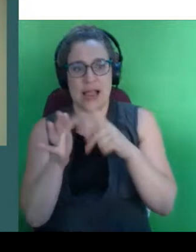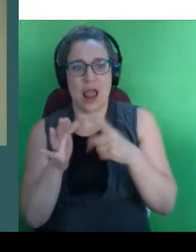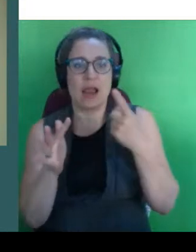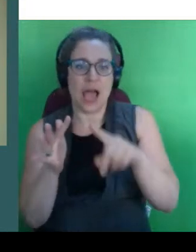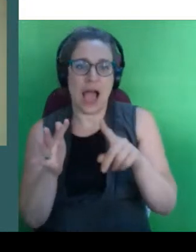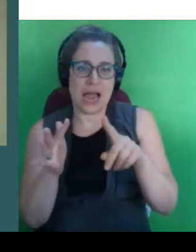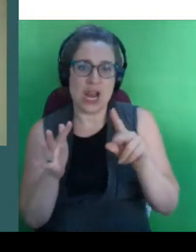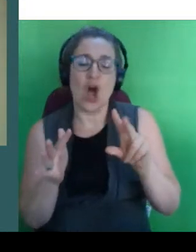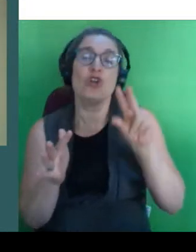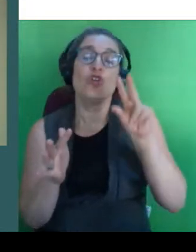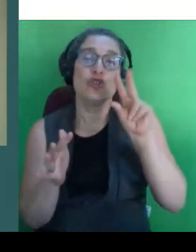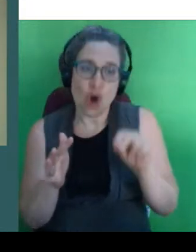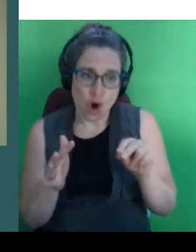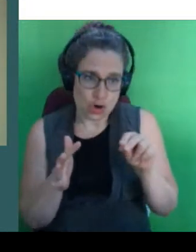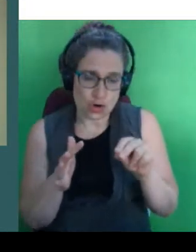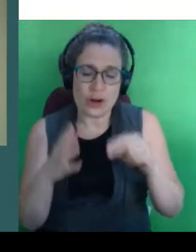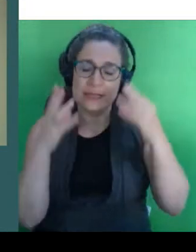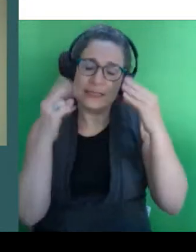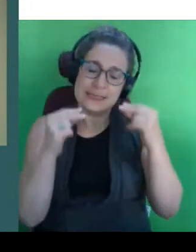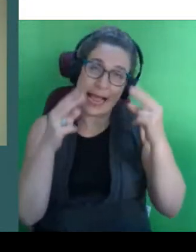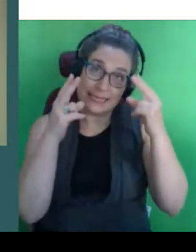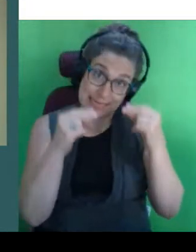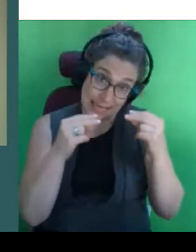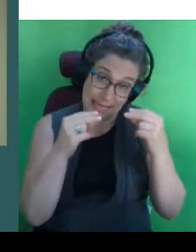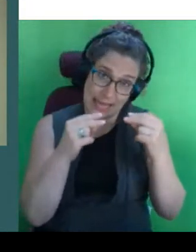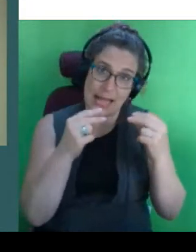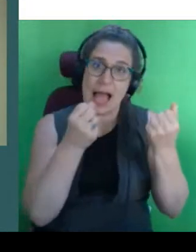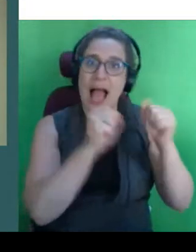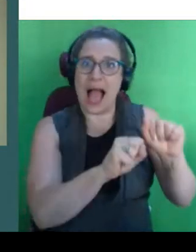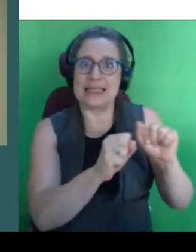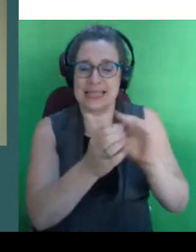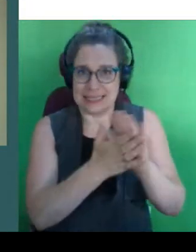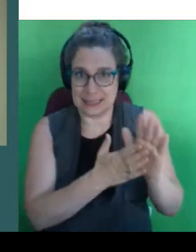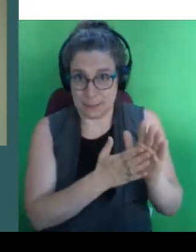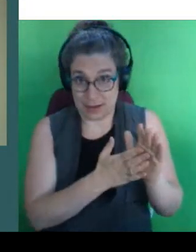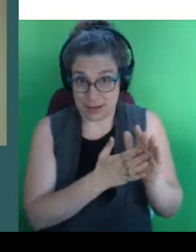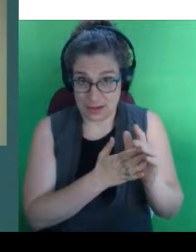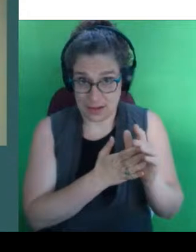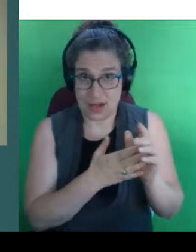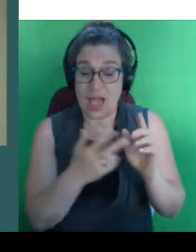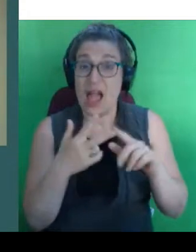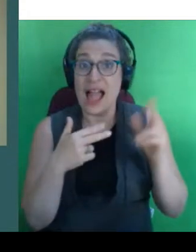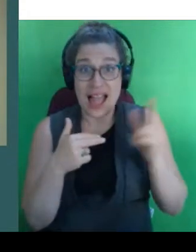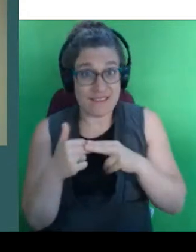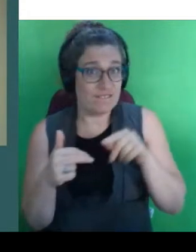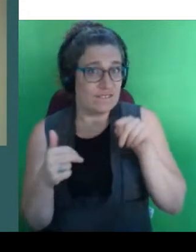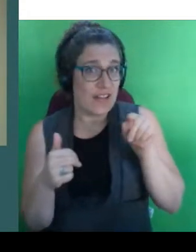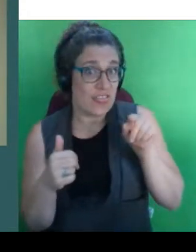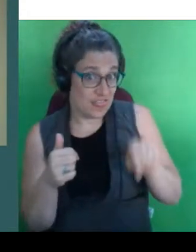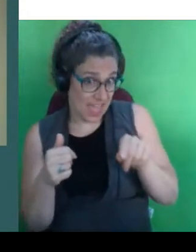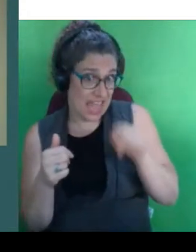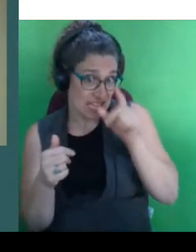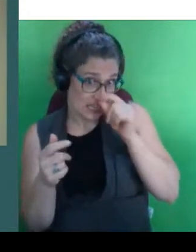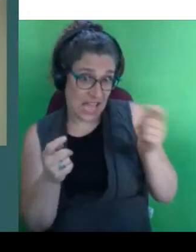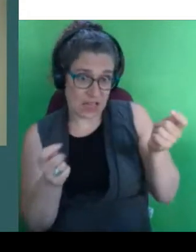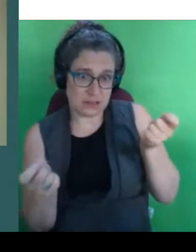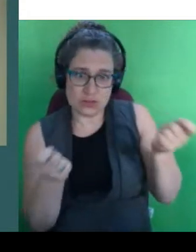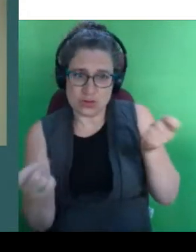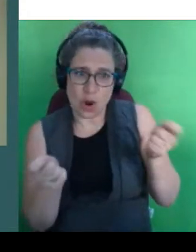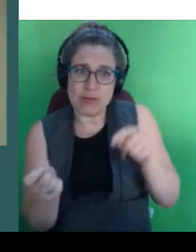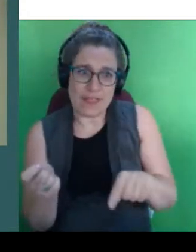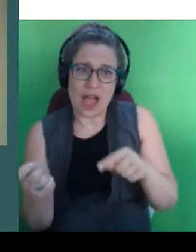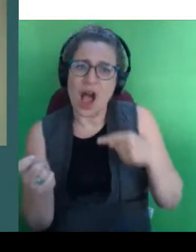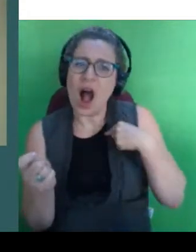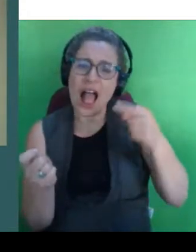good starter. If they can tolerate the azolastine, I think azolastine has a license down to 6 in the UK. It